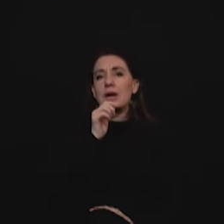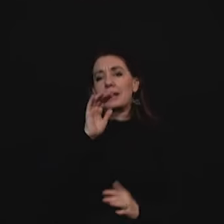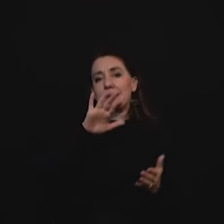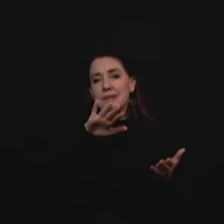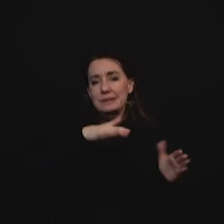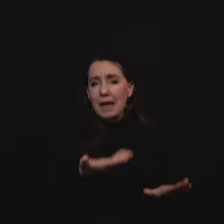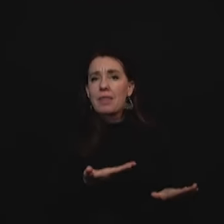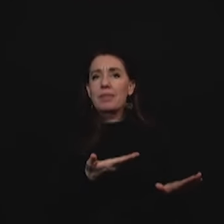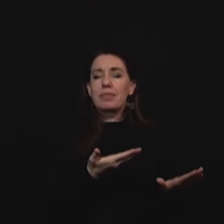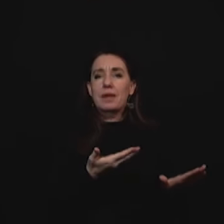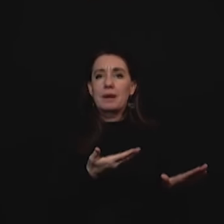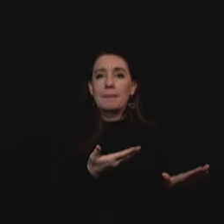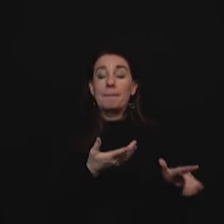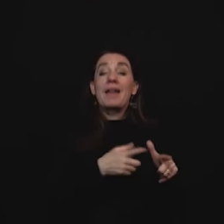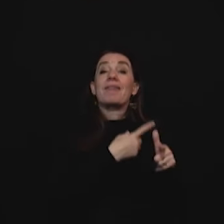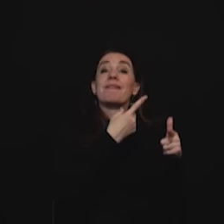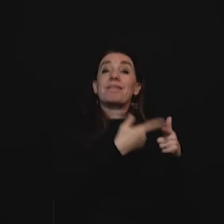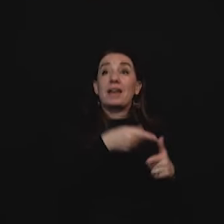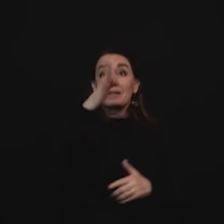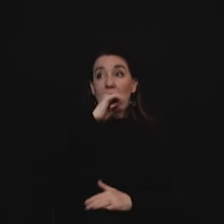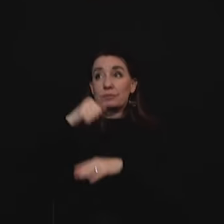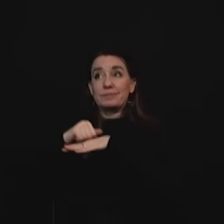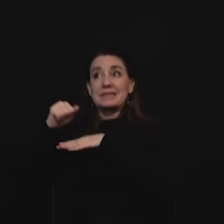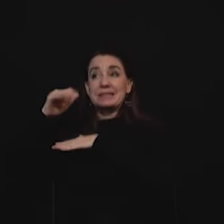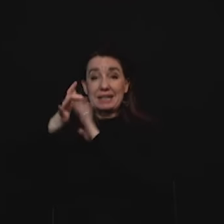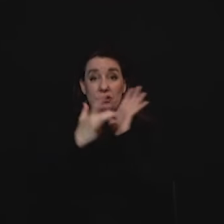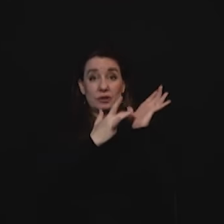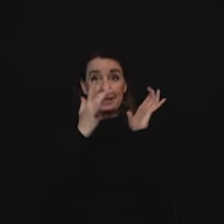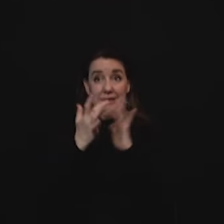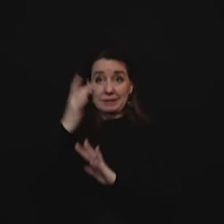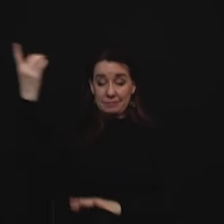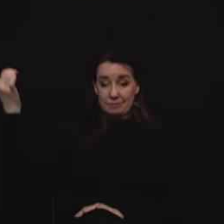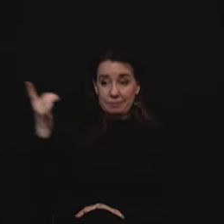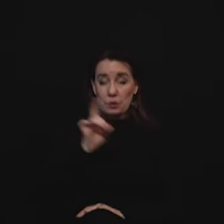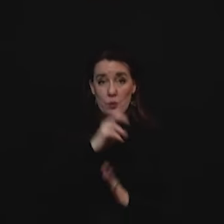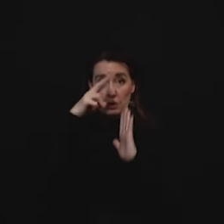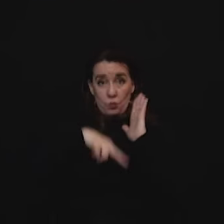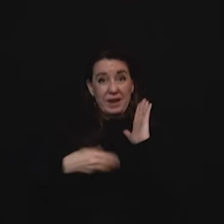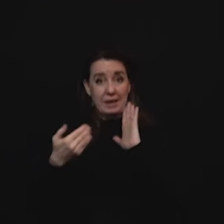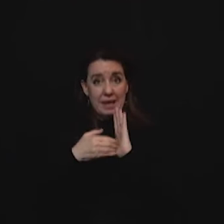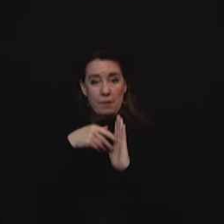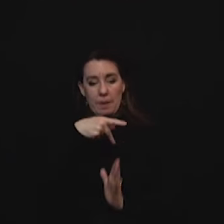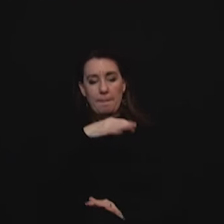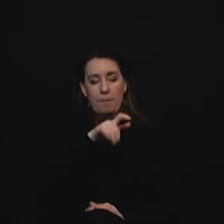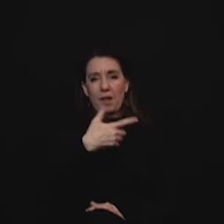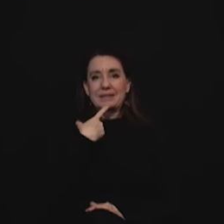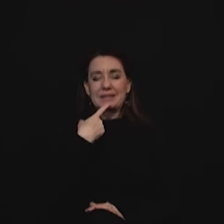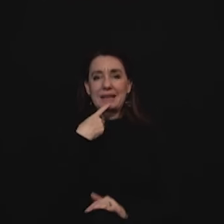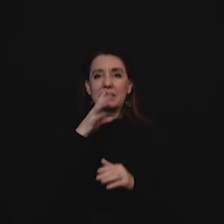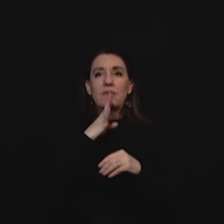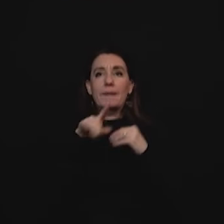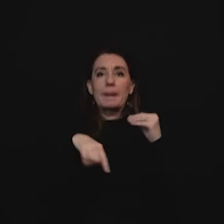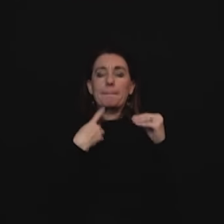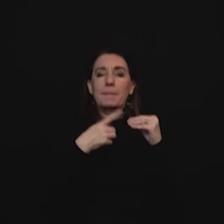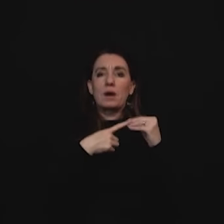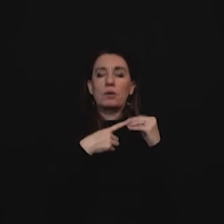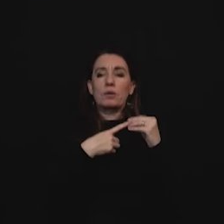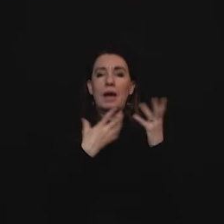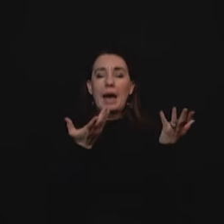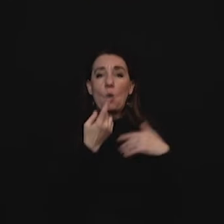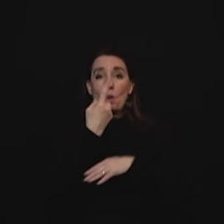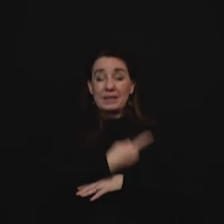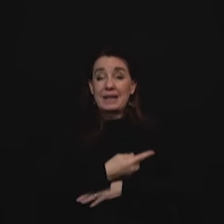death. But then when God would send Jesus, that's what we read again, what Paul has to say, talking about how